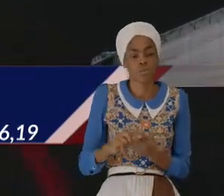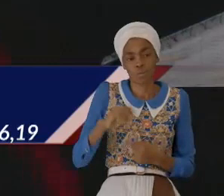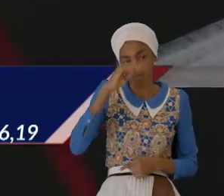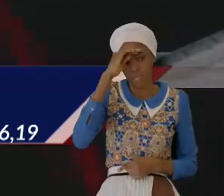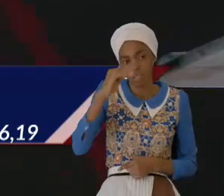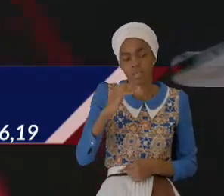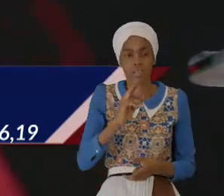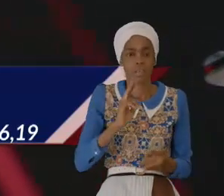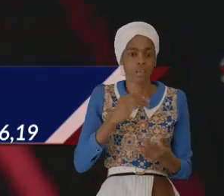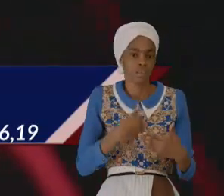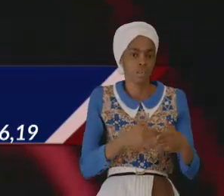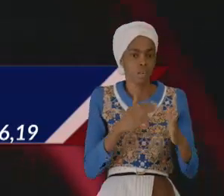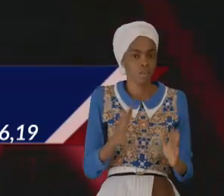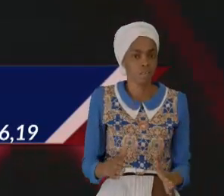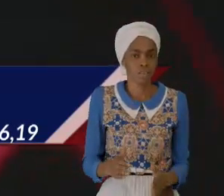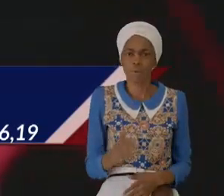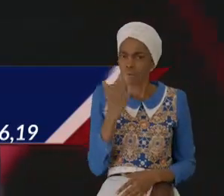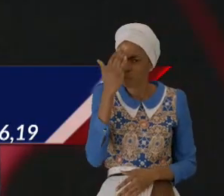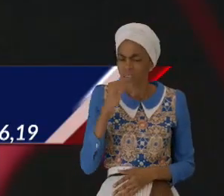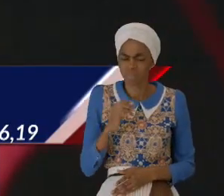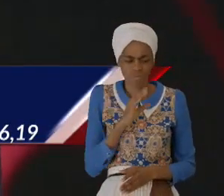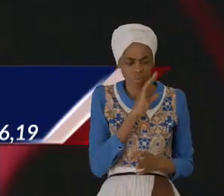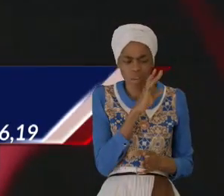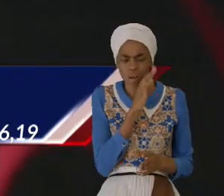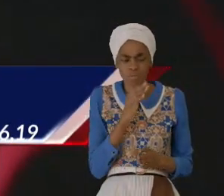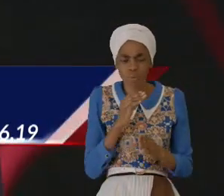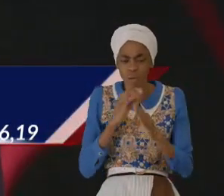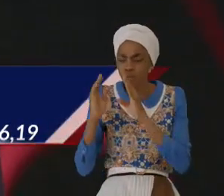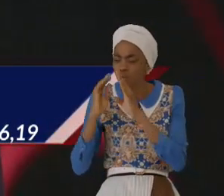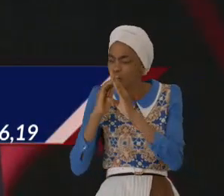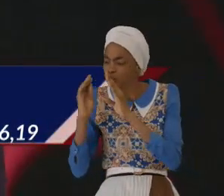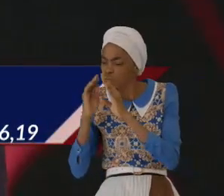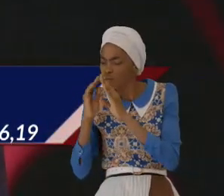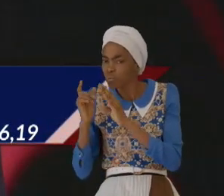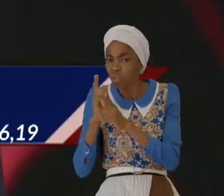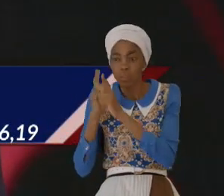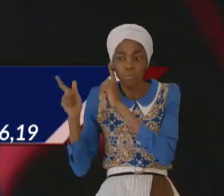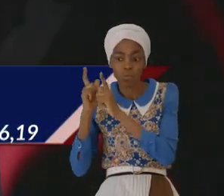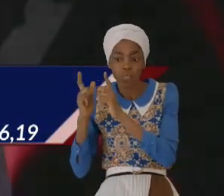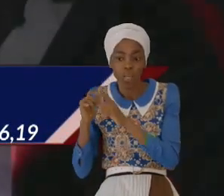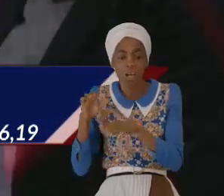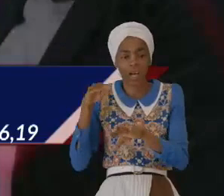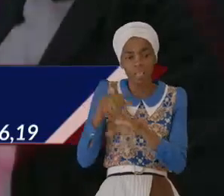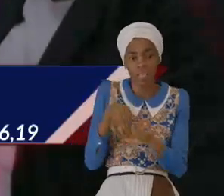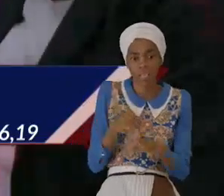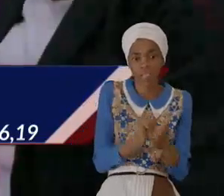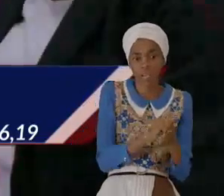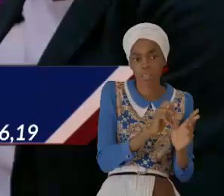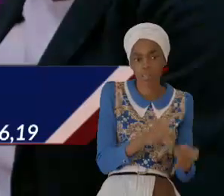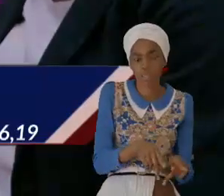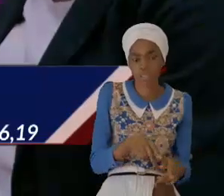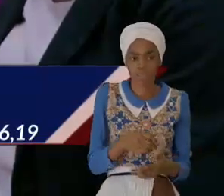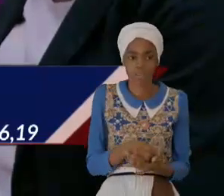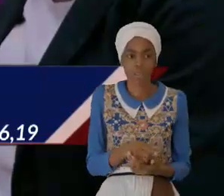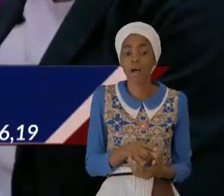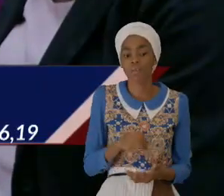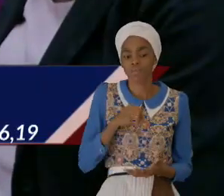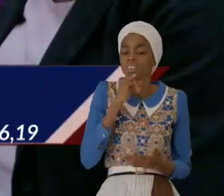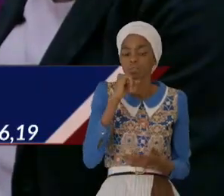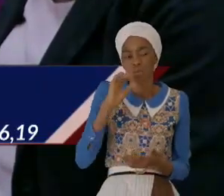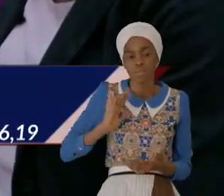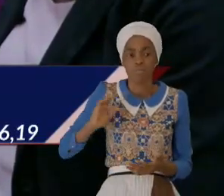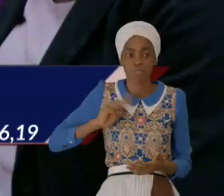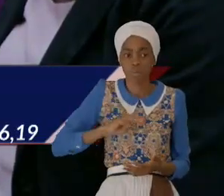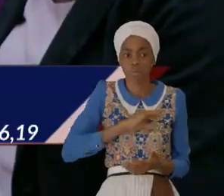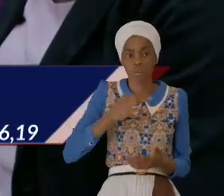Why are you gossiping against that person? He's not a member of our church. Okay, if he's a member of your church, you'll not gossip against